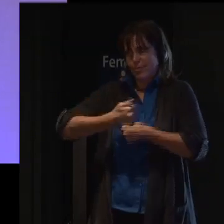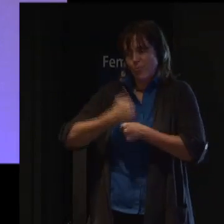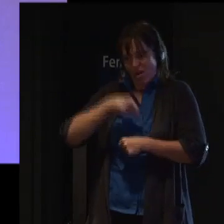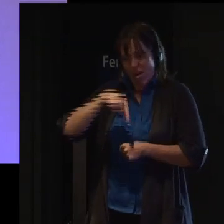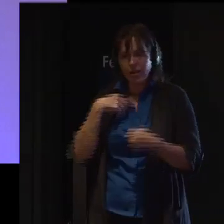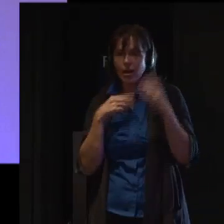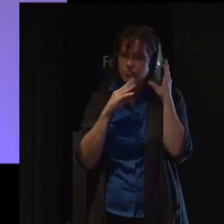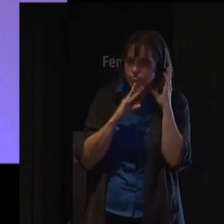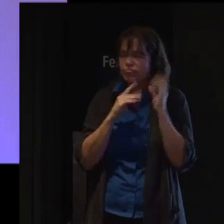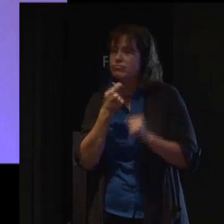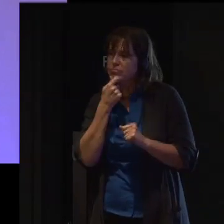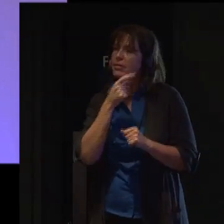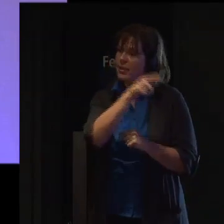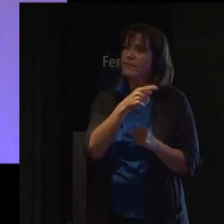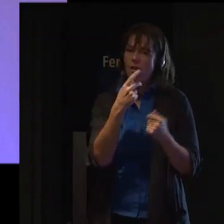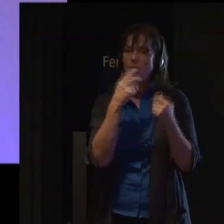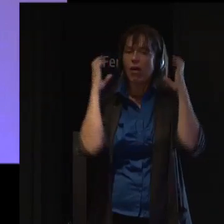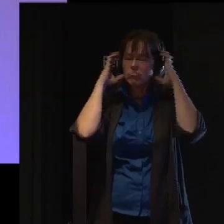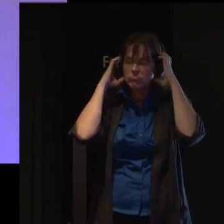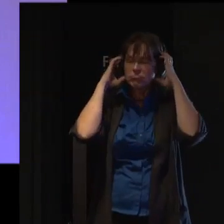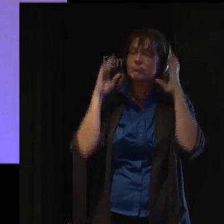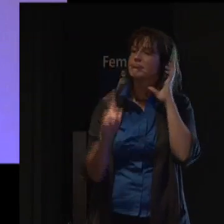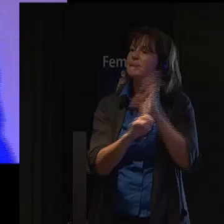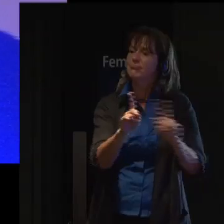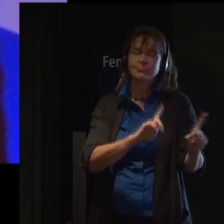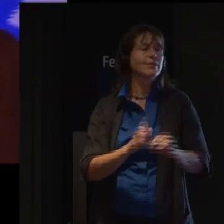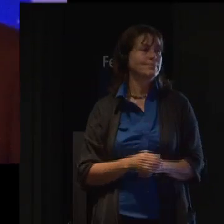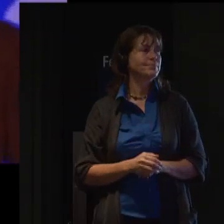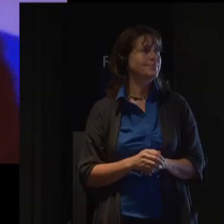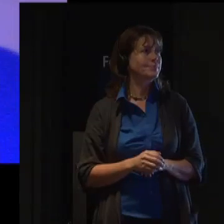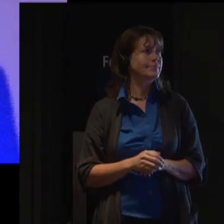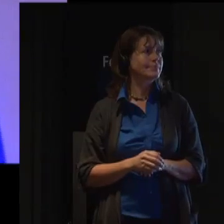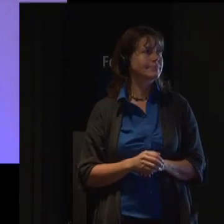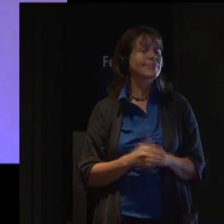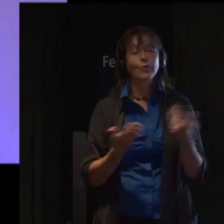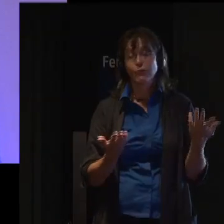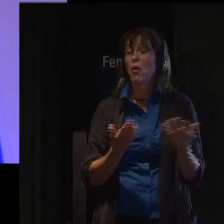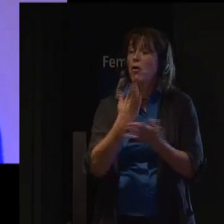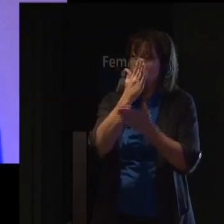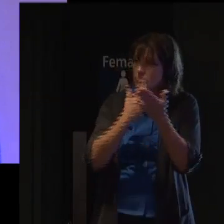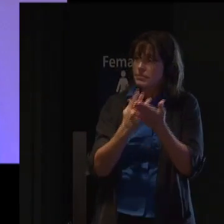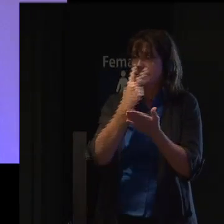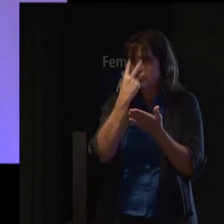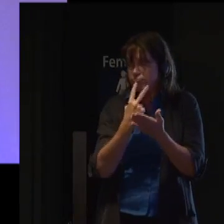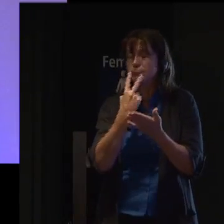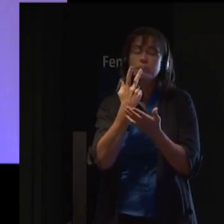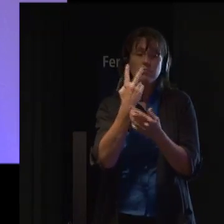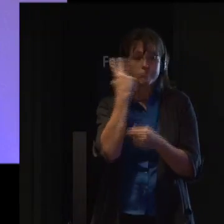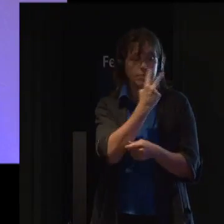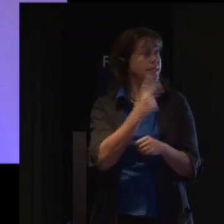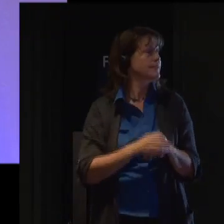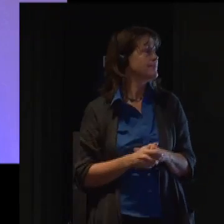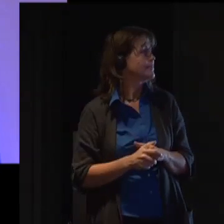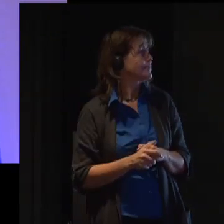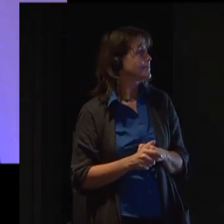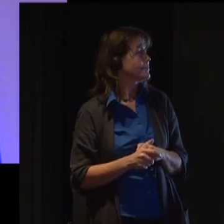audio commentary. And which service do we have for partially sighted and blind fans? We have an